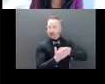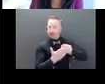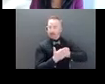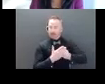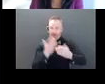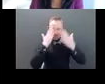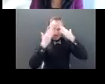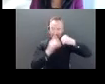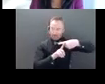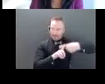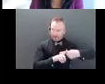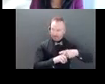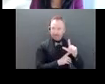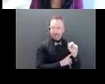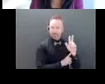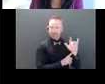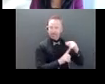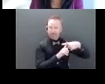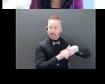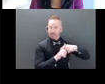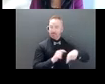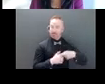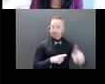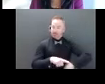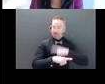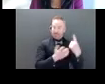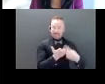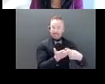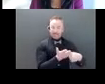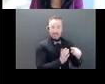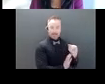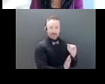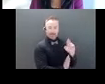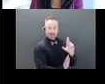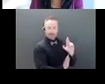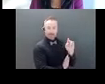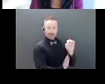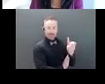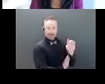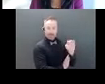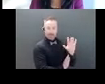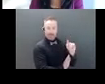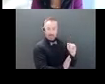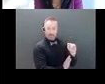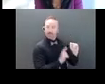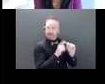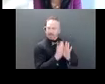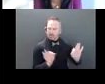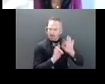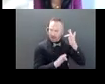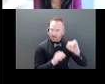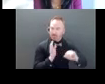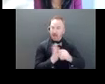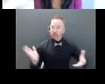And today we're going to be talking about why a trusted contact matters. And we are doing this in partnership with our partners at